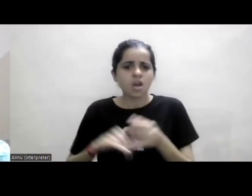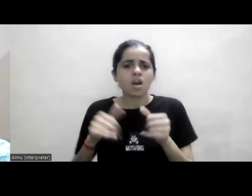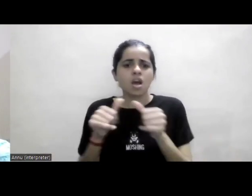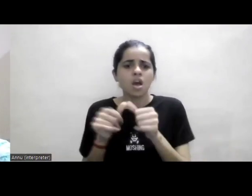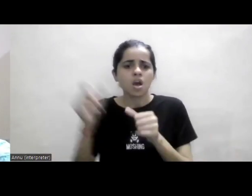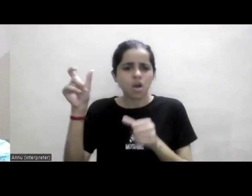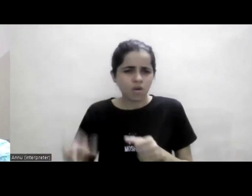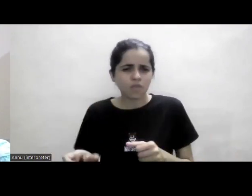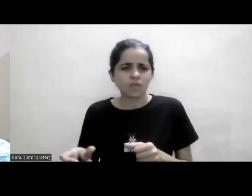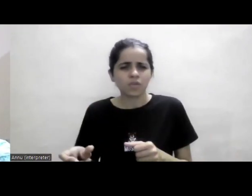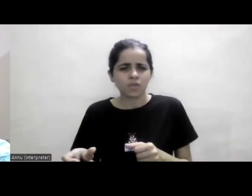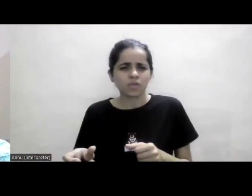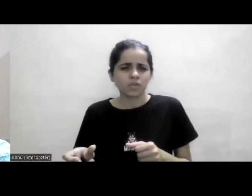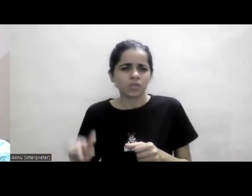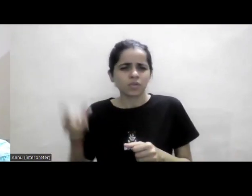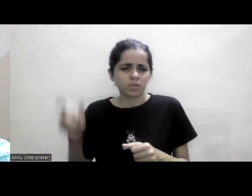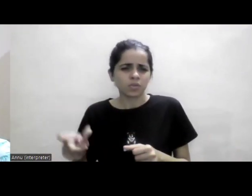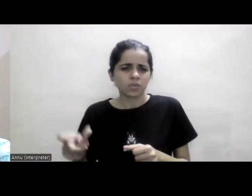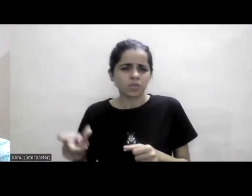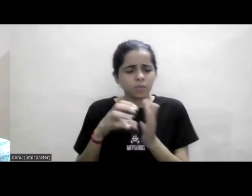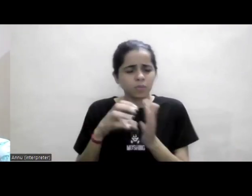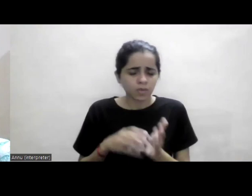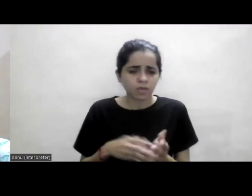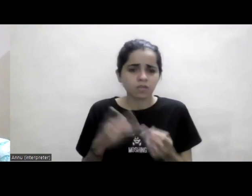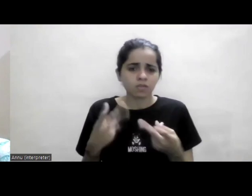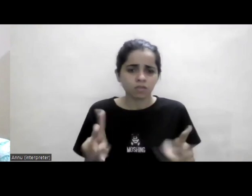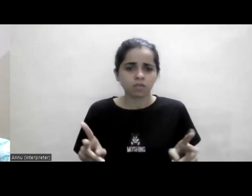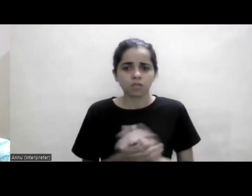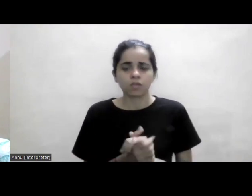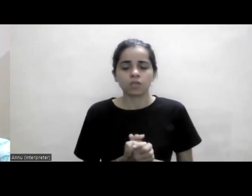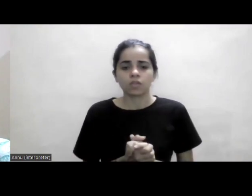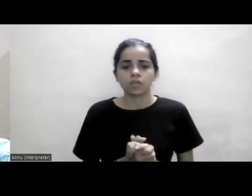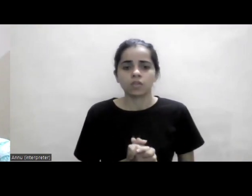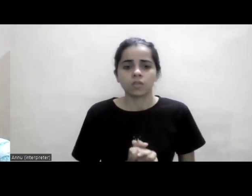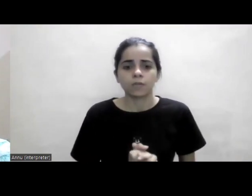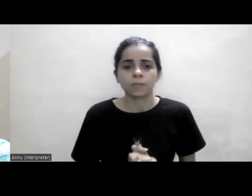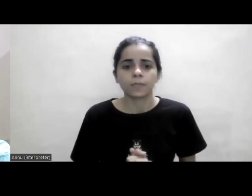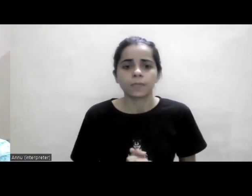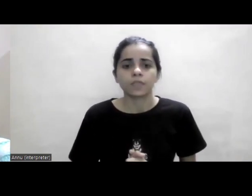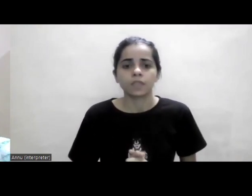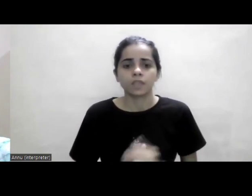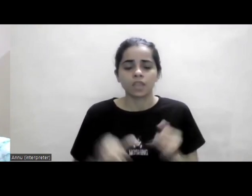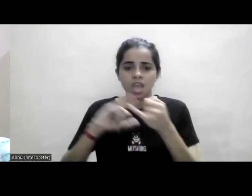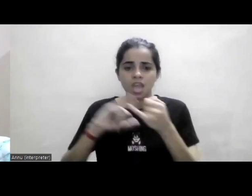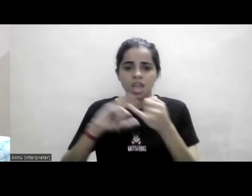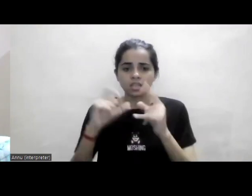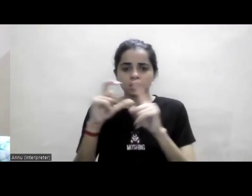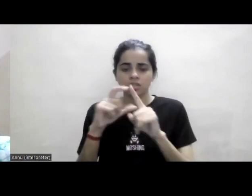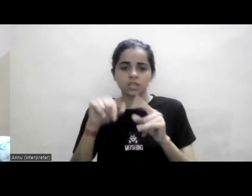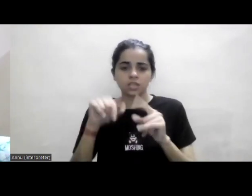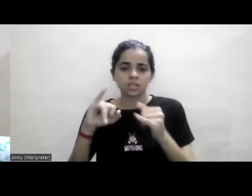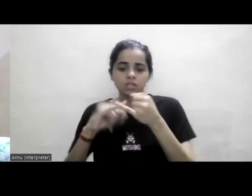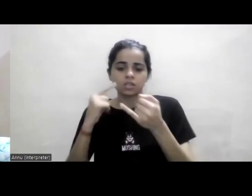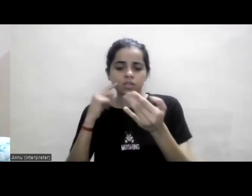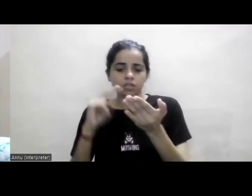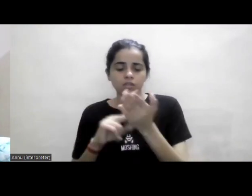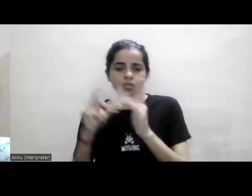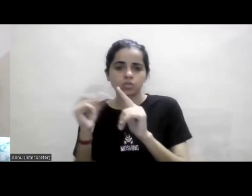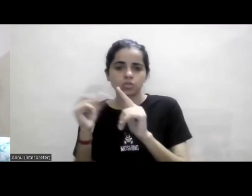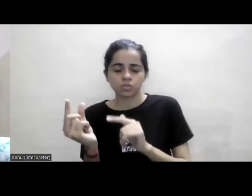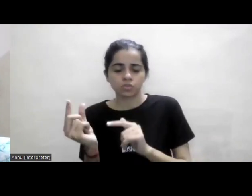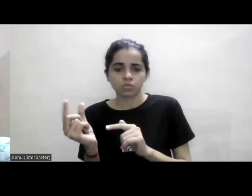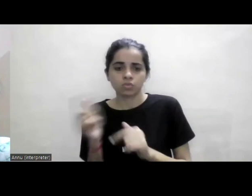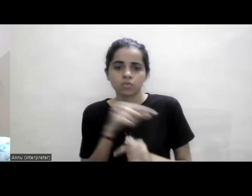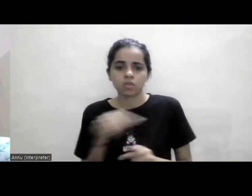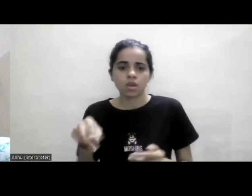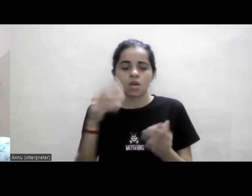Lankan author to Fiona Campbell hongi. No, she was S.D. Sindhu. Okay. So in her works,